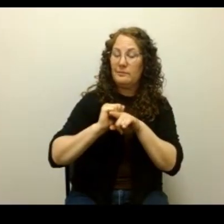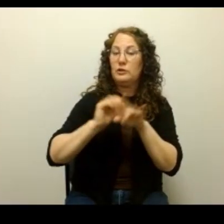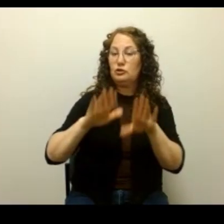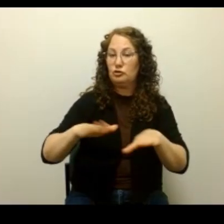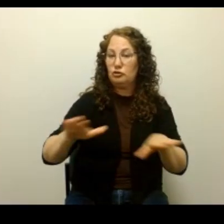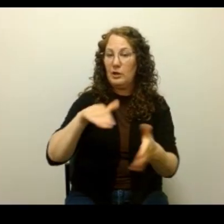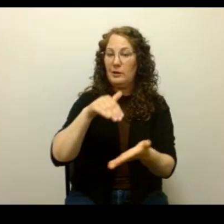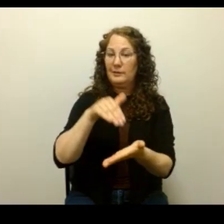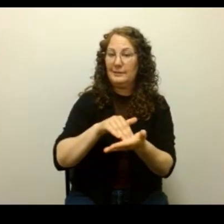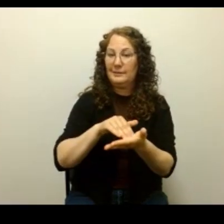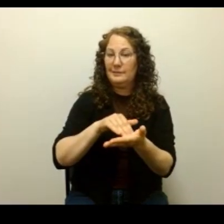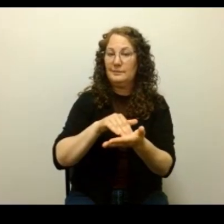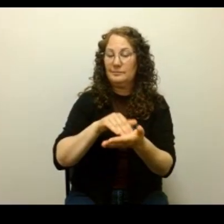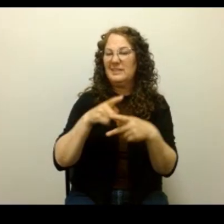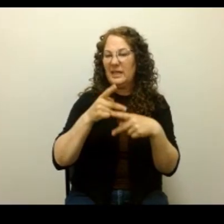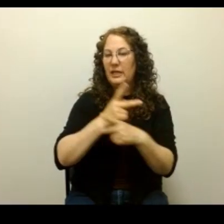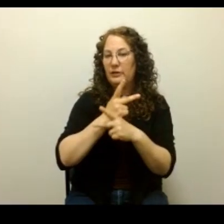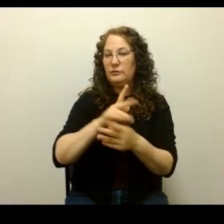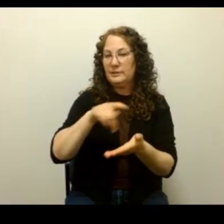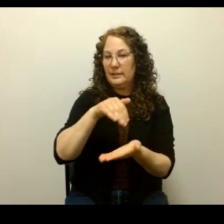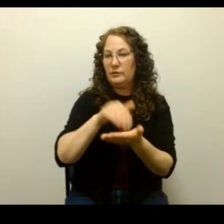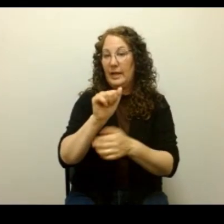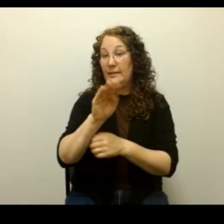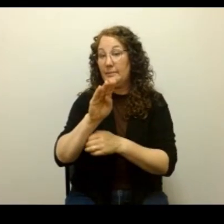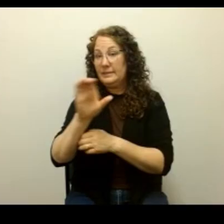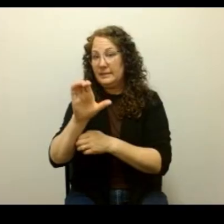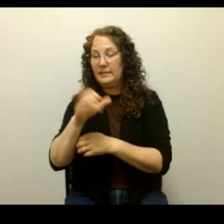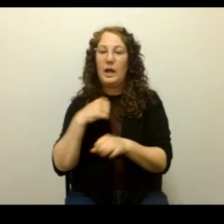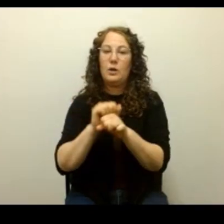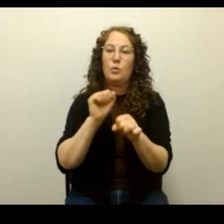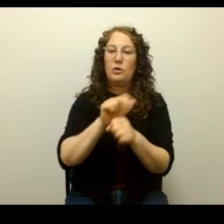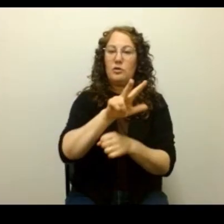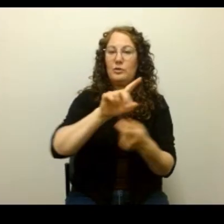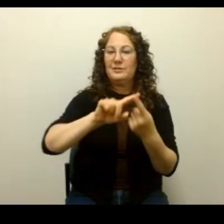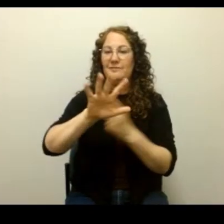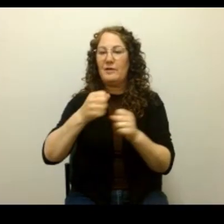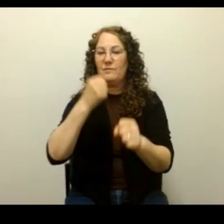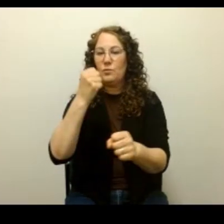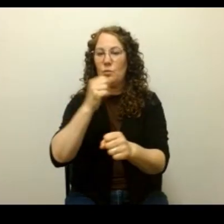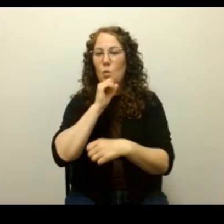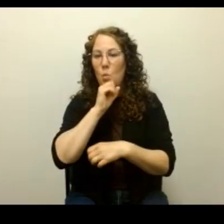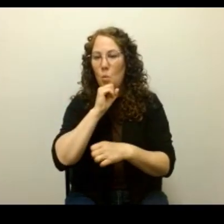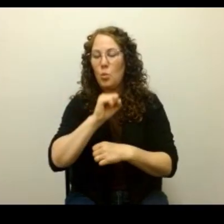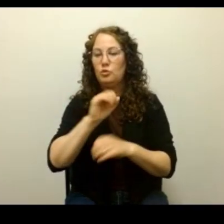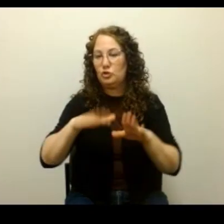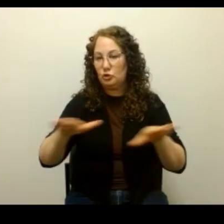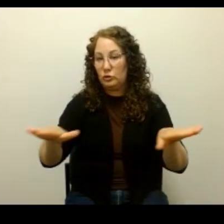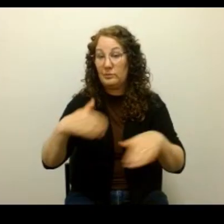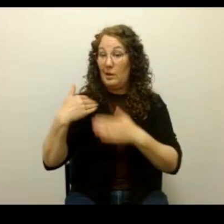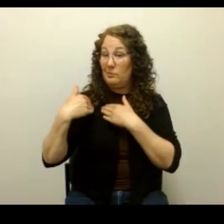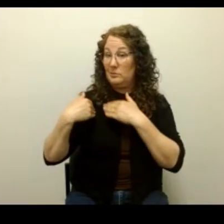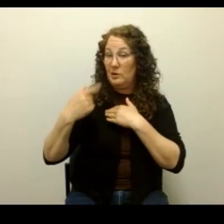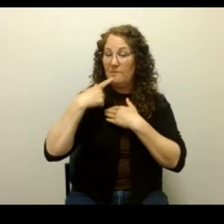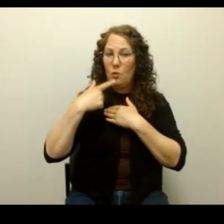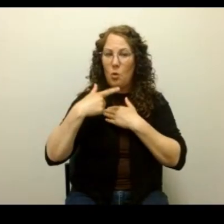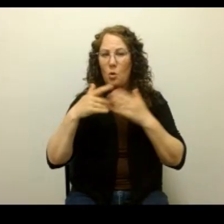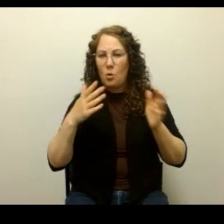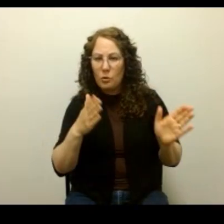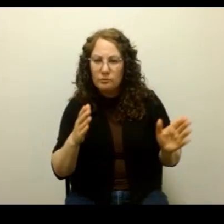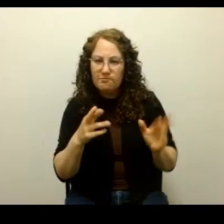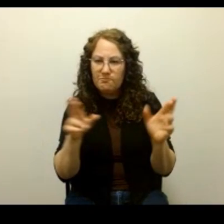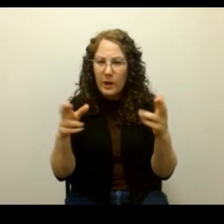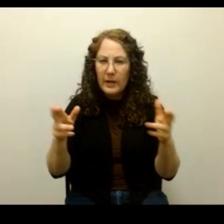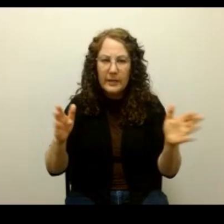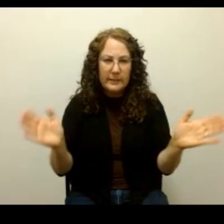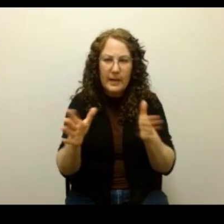ABC, I worked with 3 to 5-year-old children. I was responsible for preparing and leading the children in an